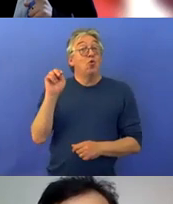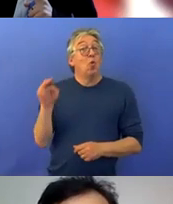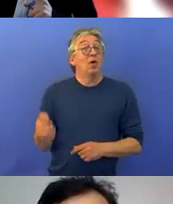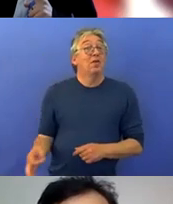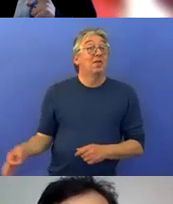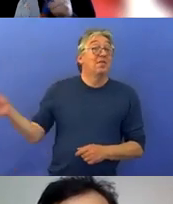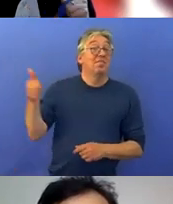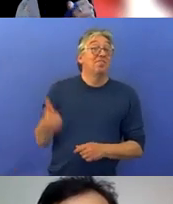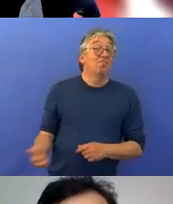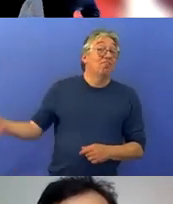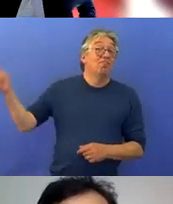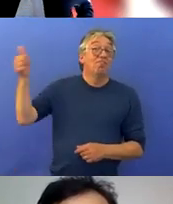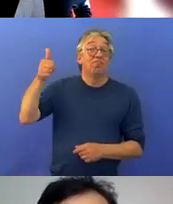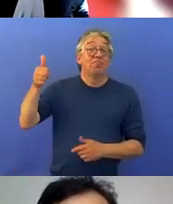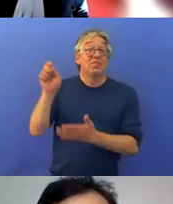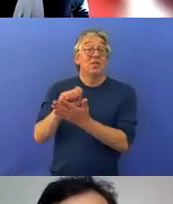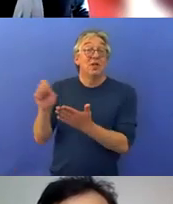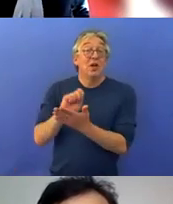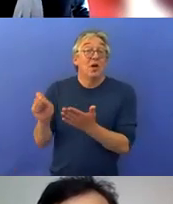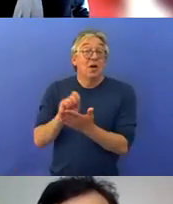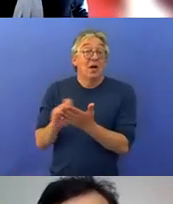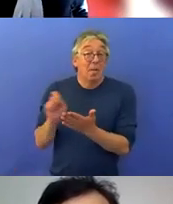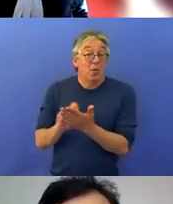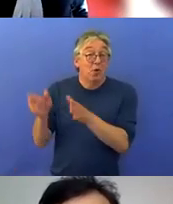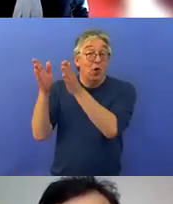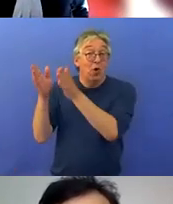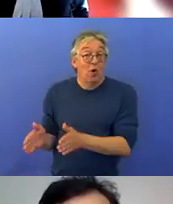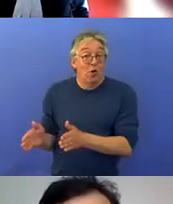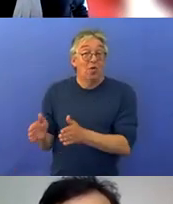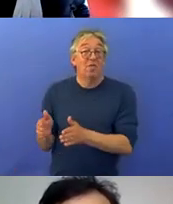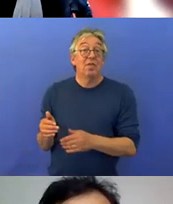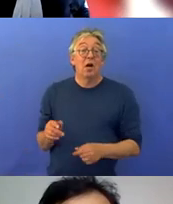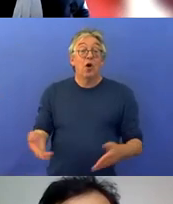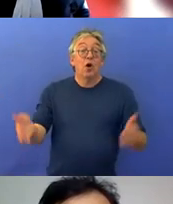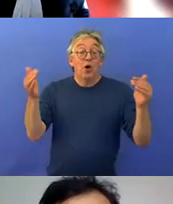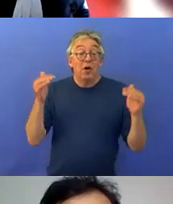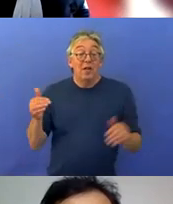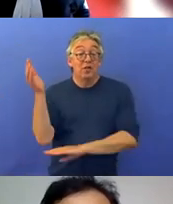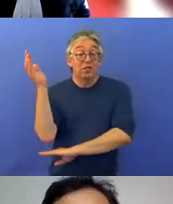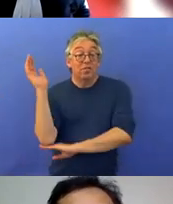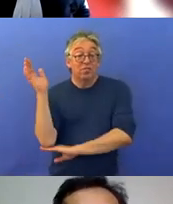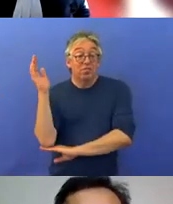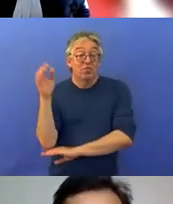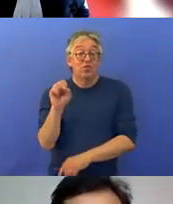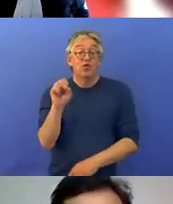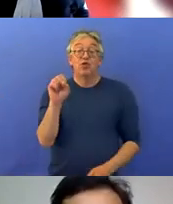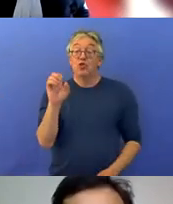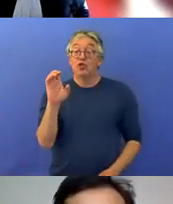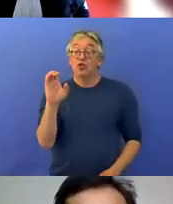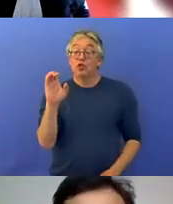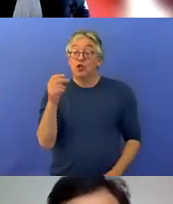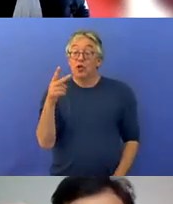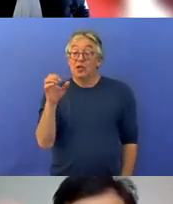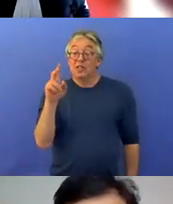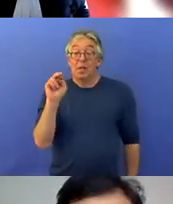should definitely take on and work on it. So our next speaker is Shano Park. He is the director of the CU Center